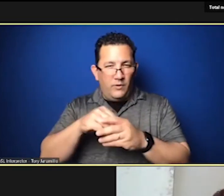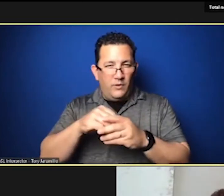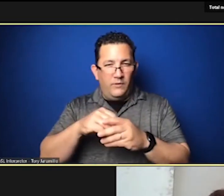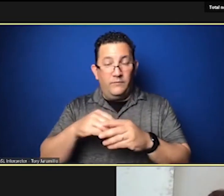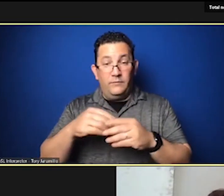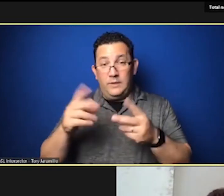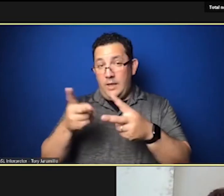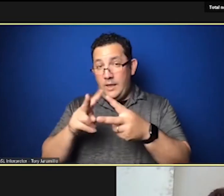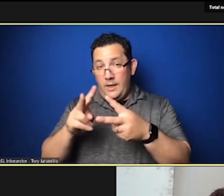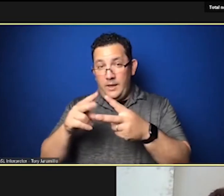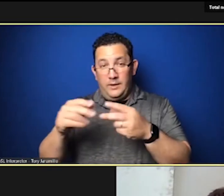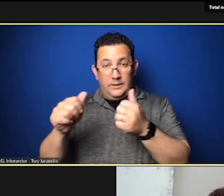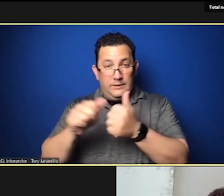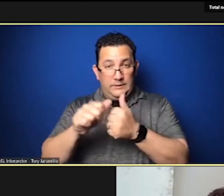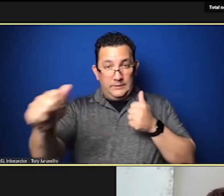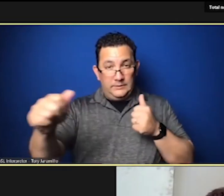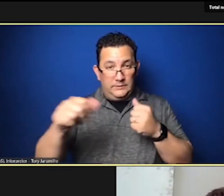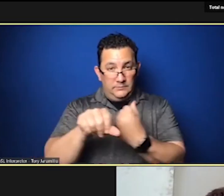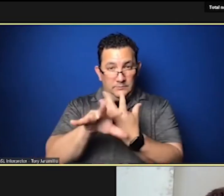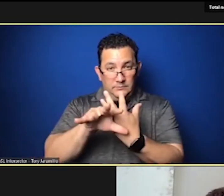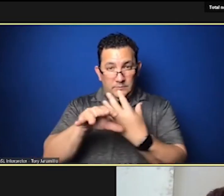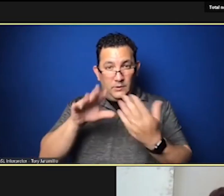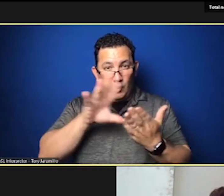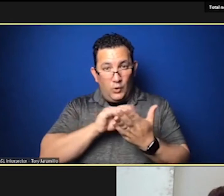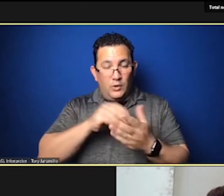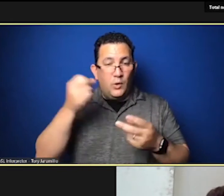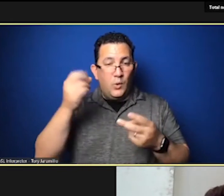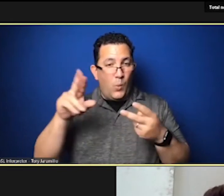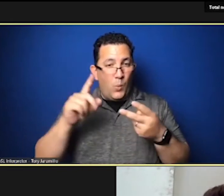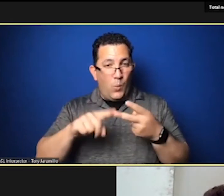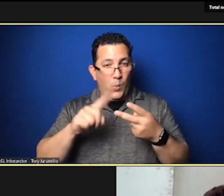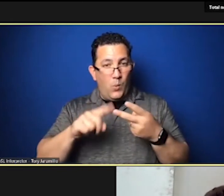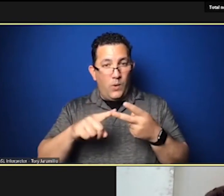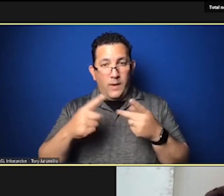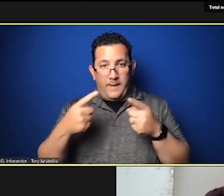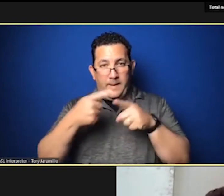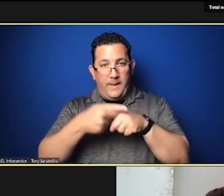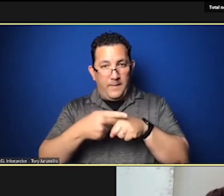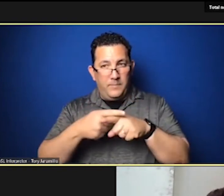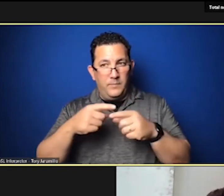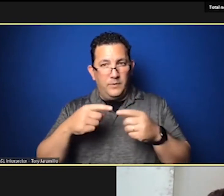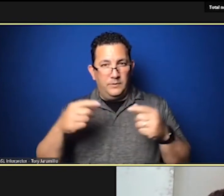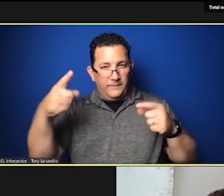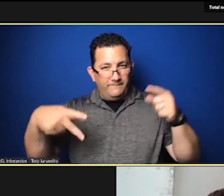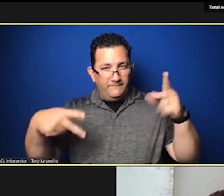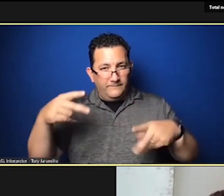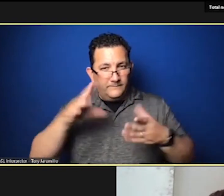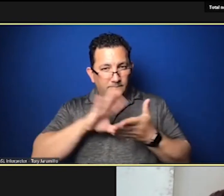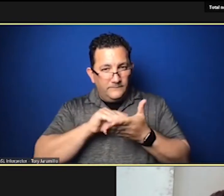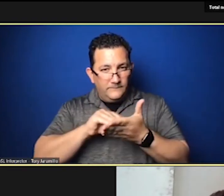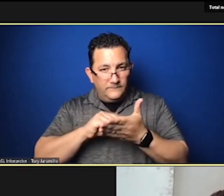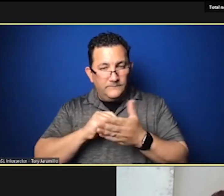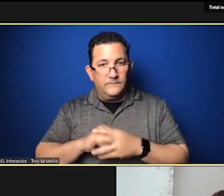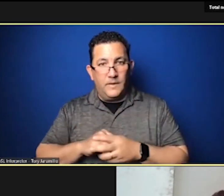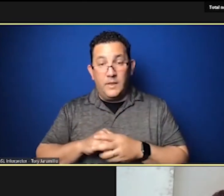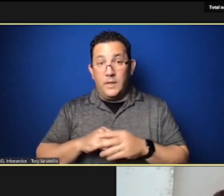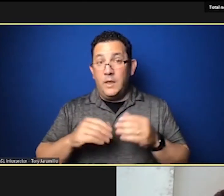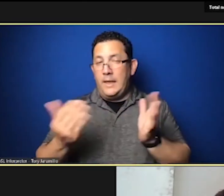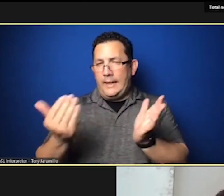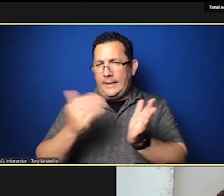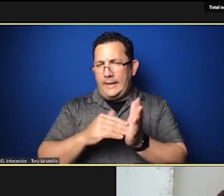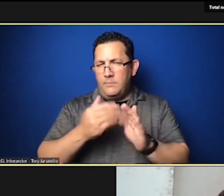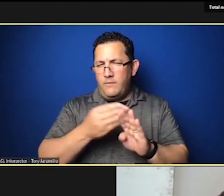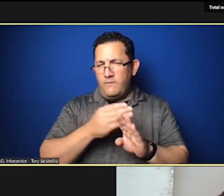this final topic, I want to remind our viewers that we are still taking questions. You can get those to us via email